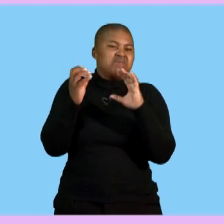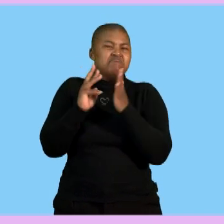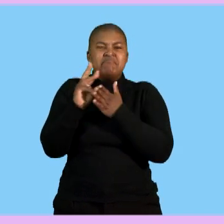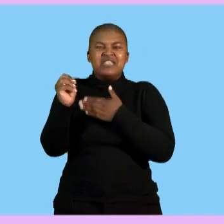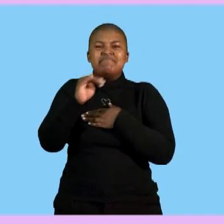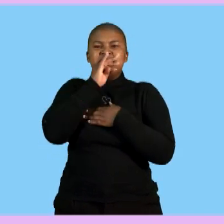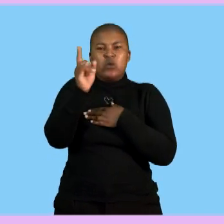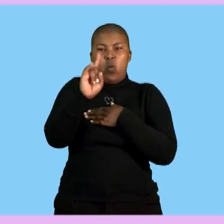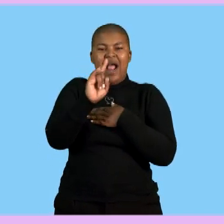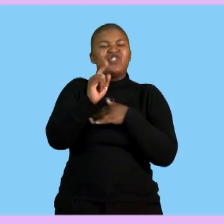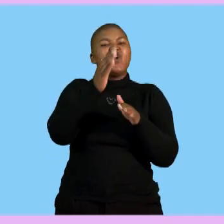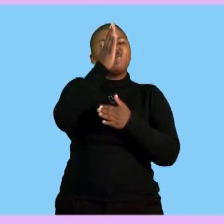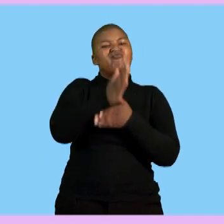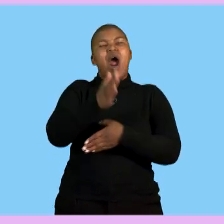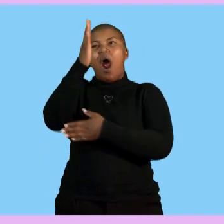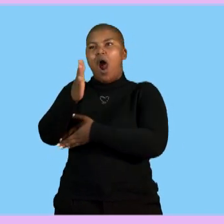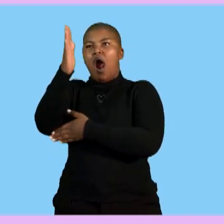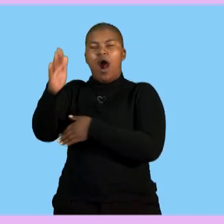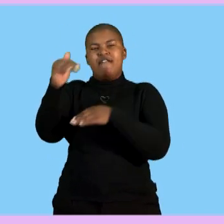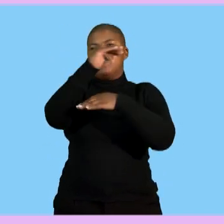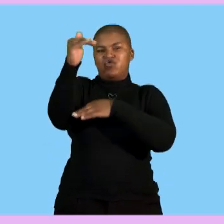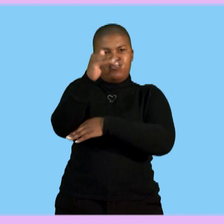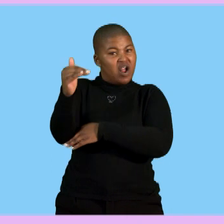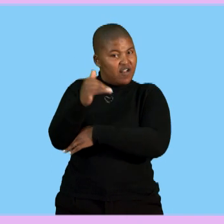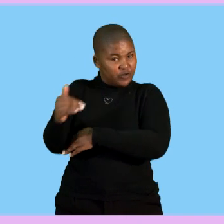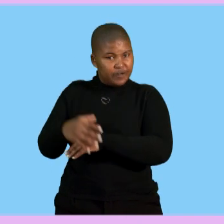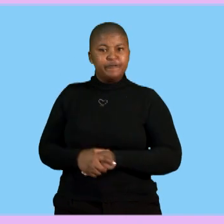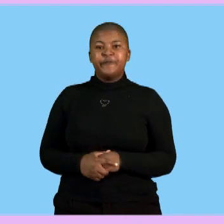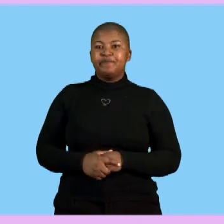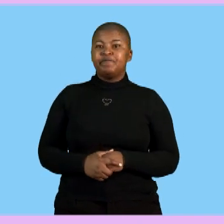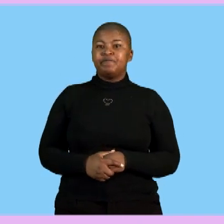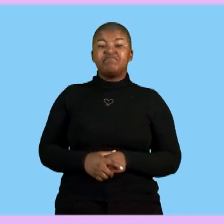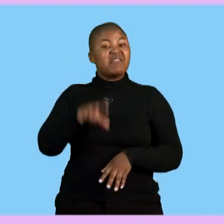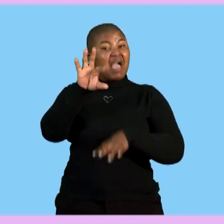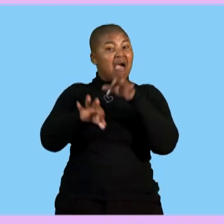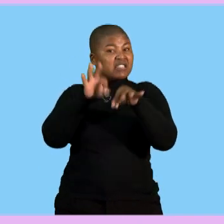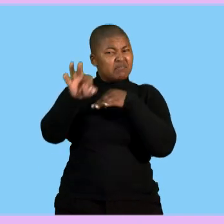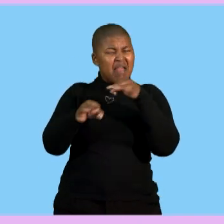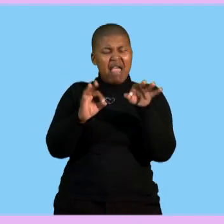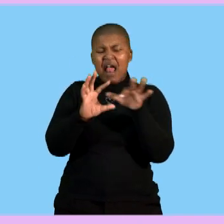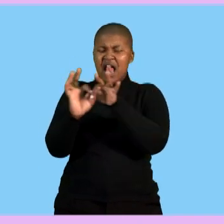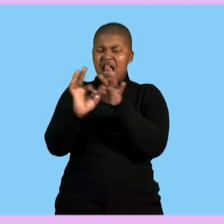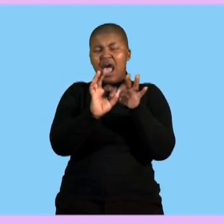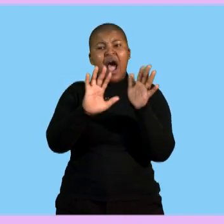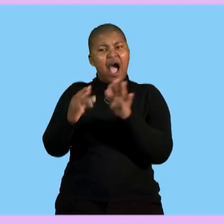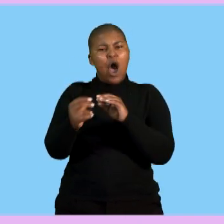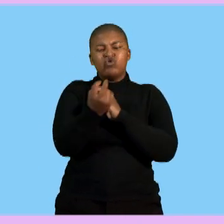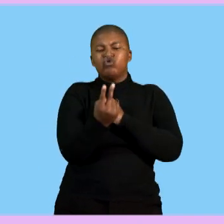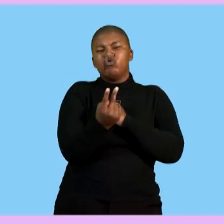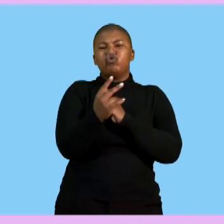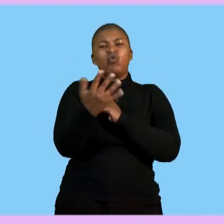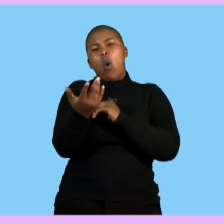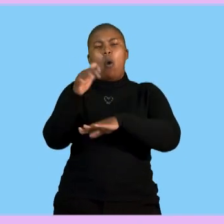message represented on a graph, describe relationships between two or more variables, and